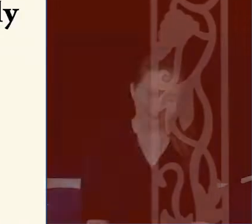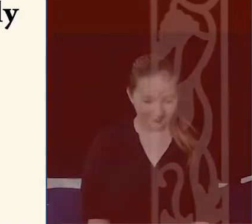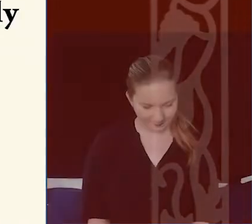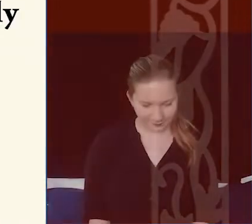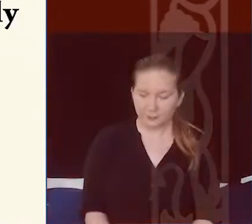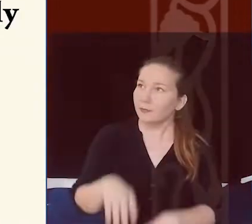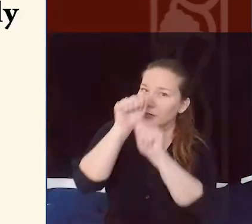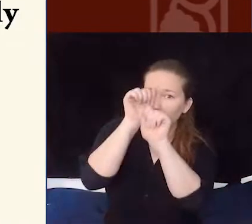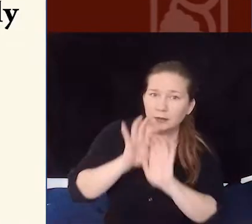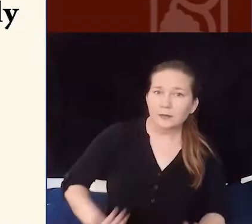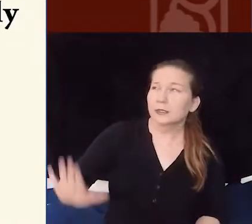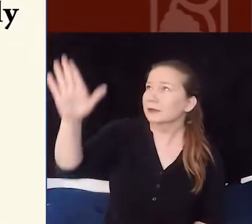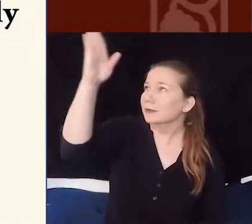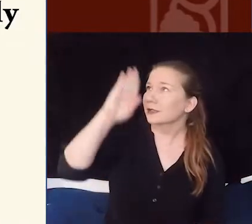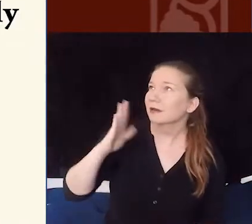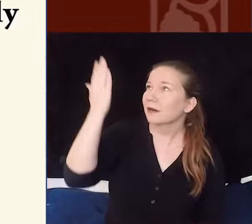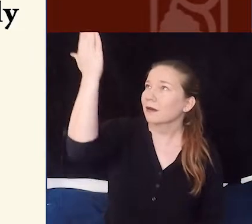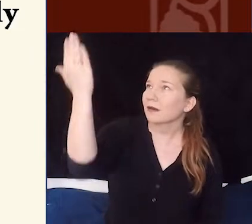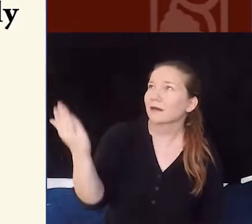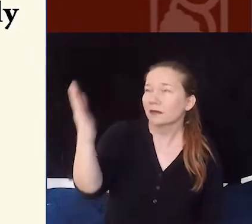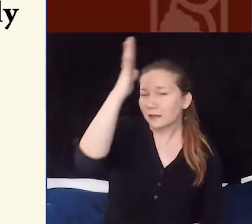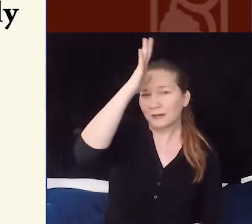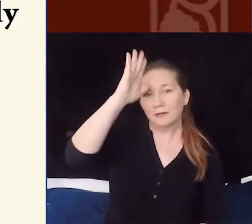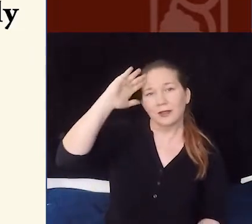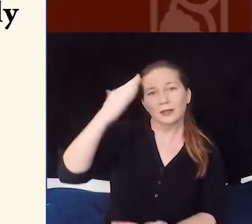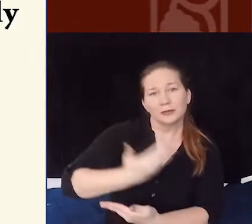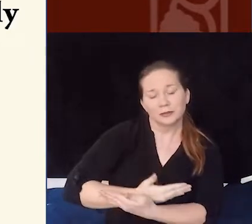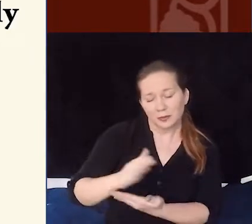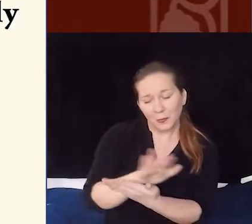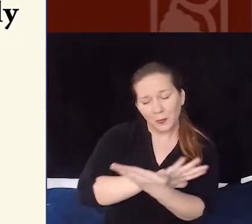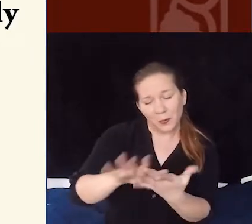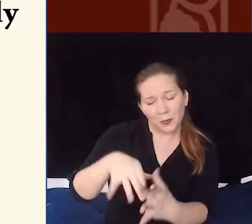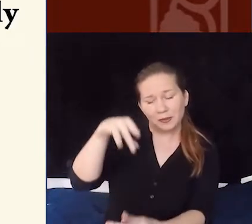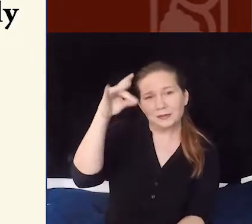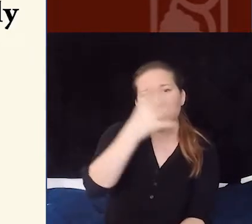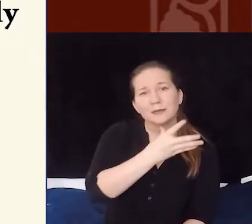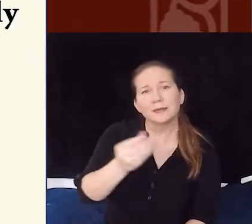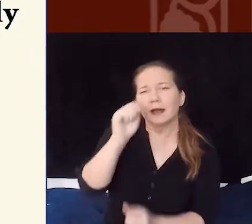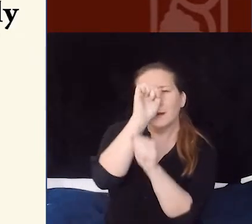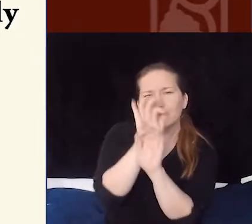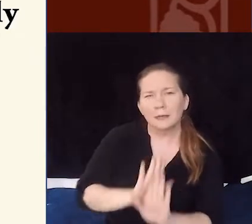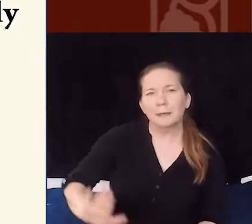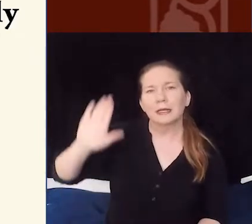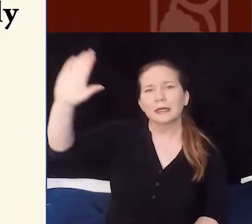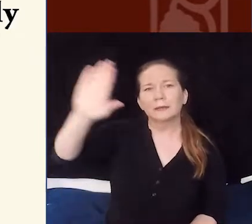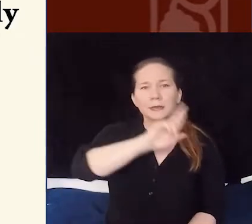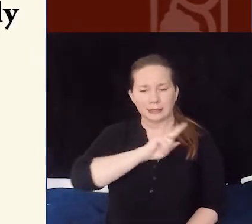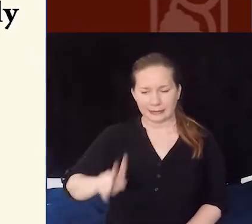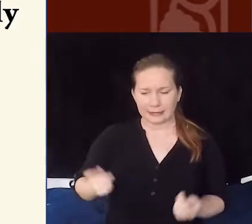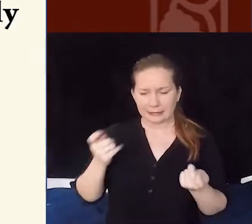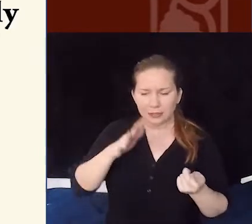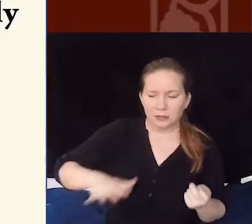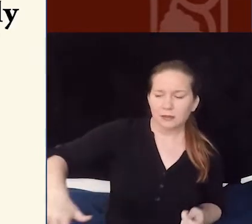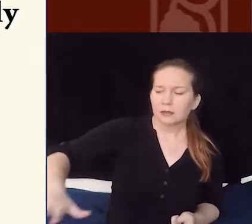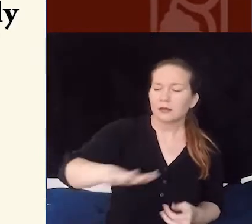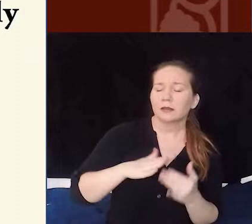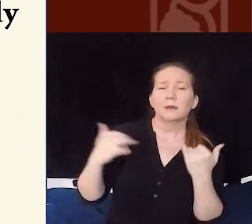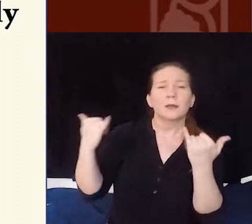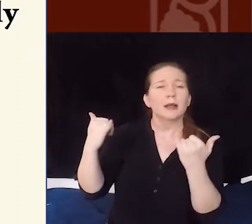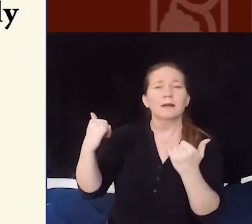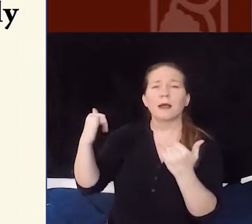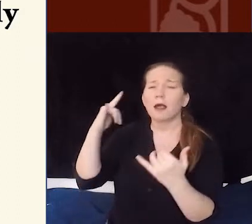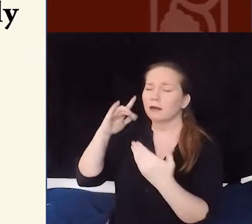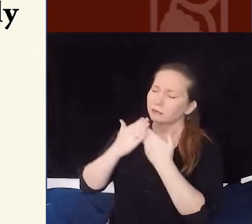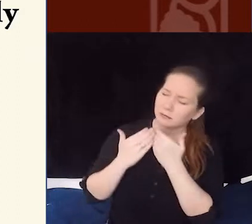Blessed be God, Father, Son, and Holy Spirit. And blessed be his kingdom, now and forever.